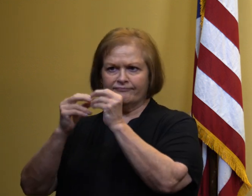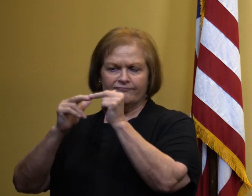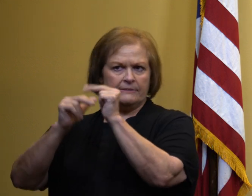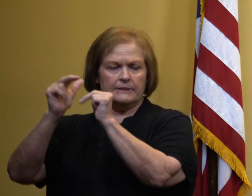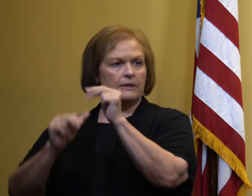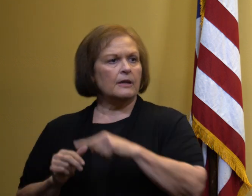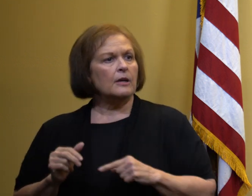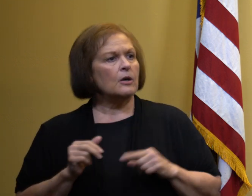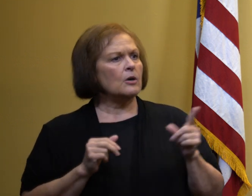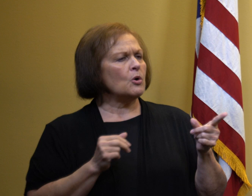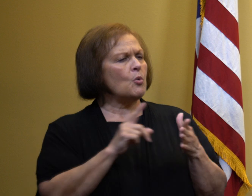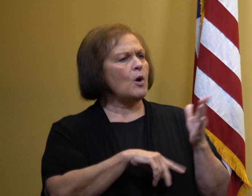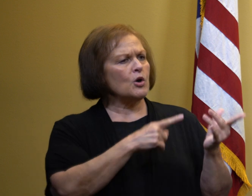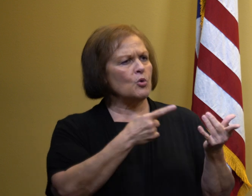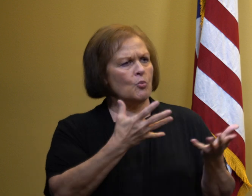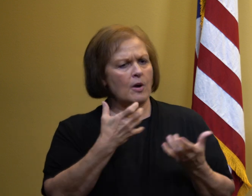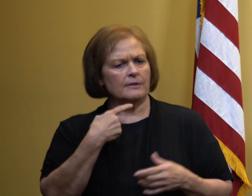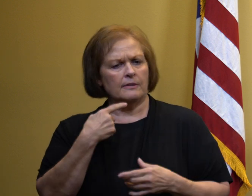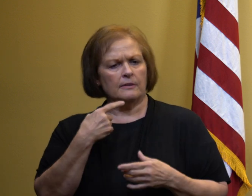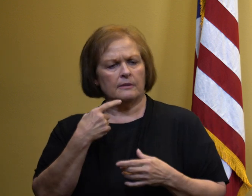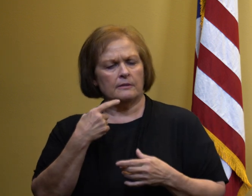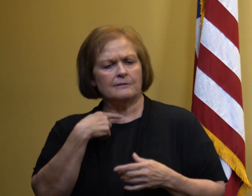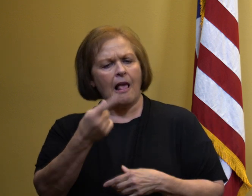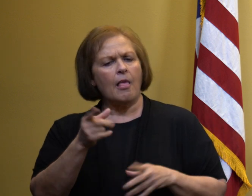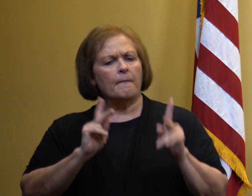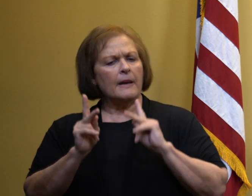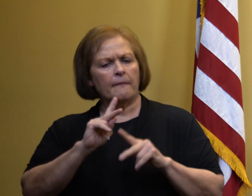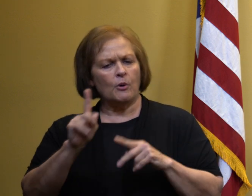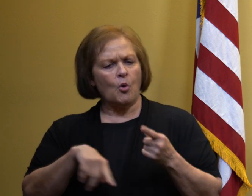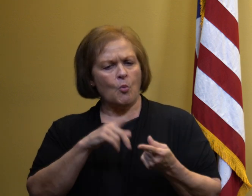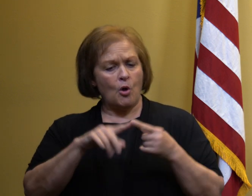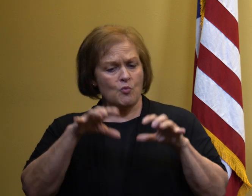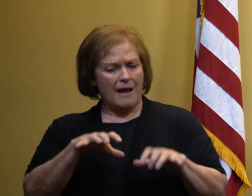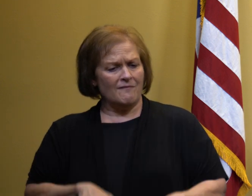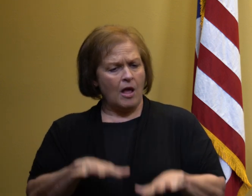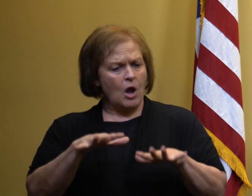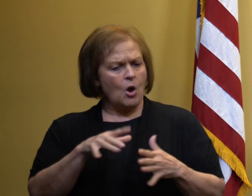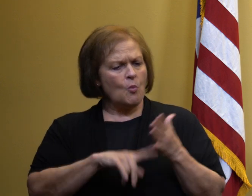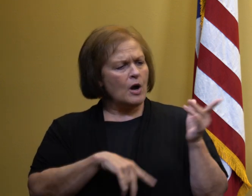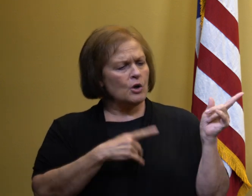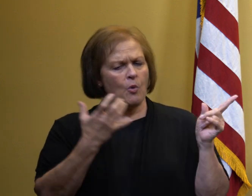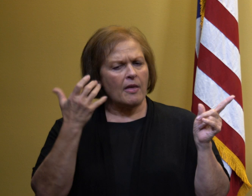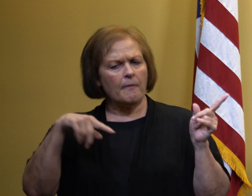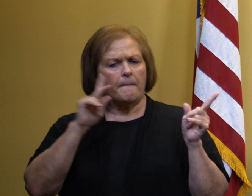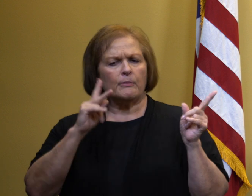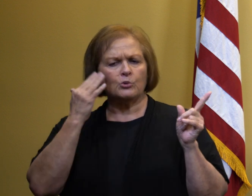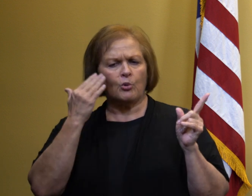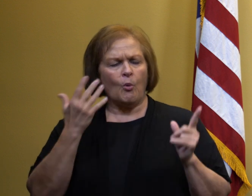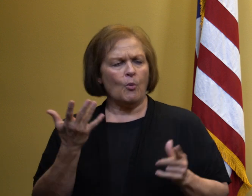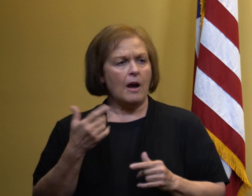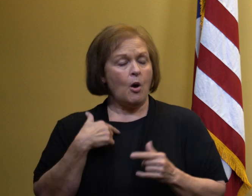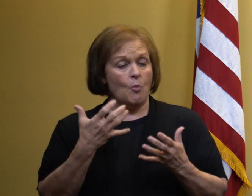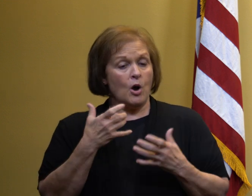up, Mayor, what do you want to urge to residents when it does rain, when it does flood? What do you want them to know and pay attention to most? Well, what I